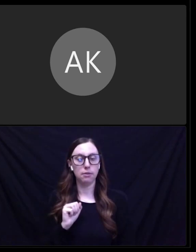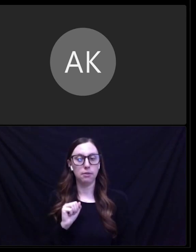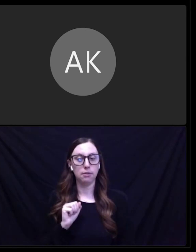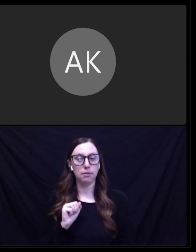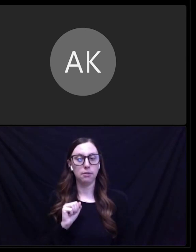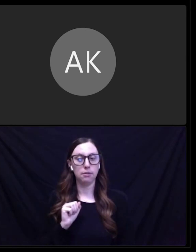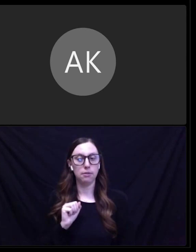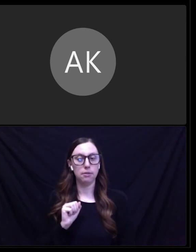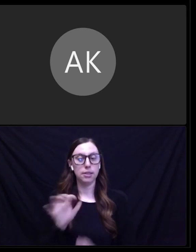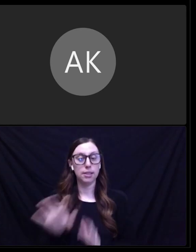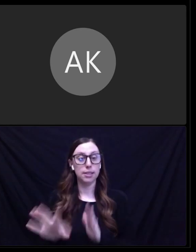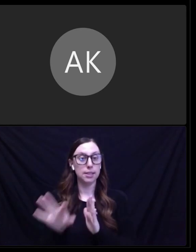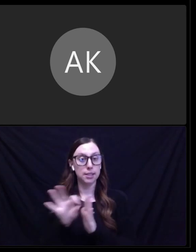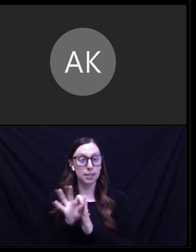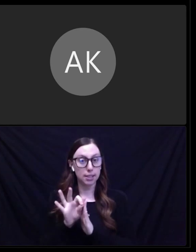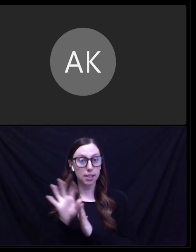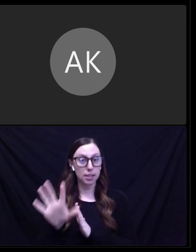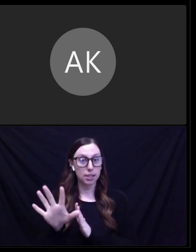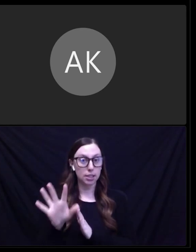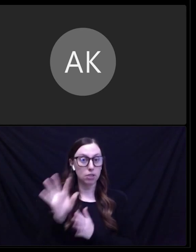and selects their choices.